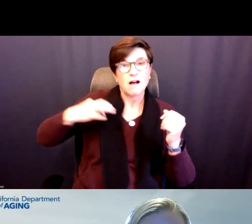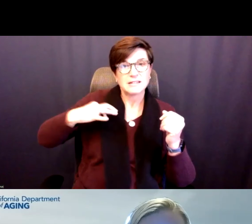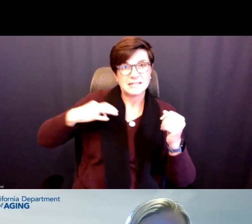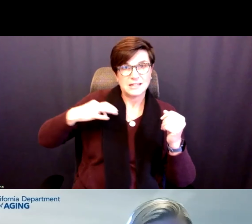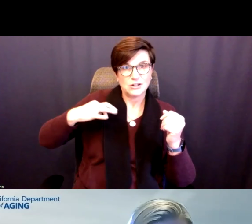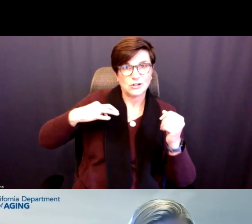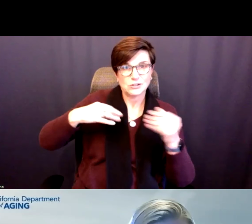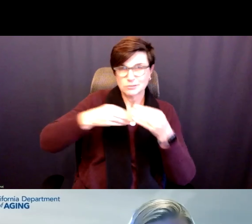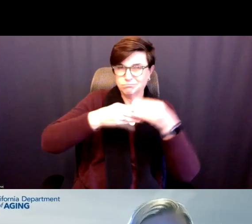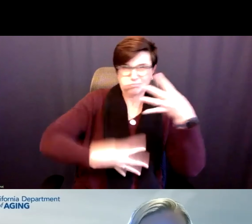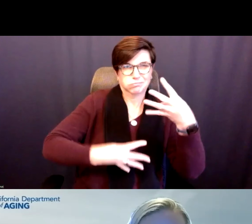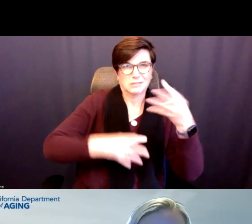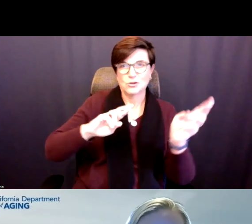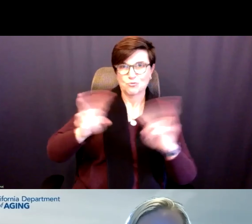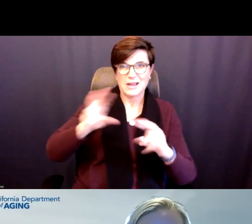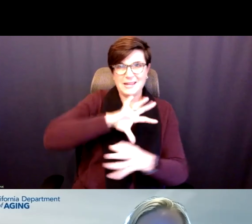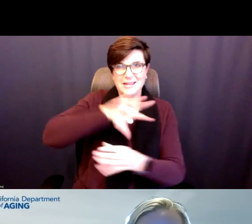are really